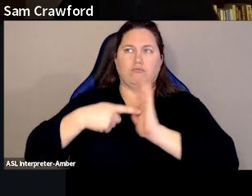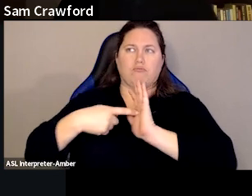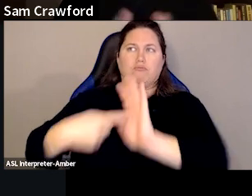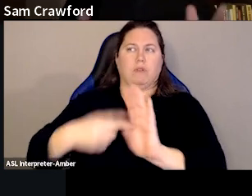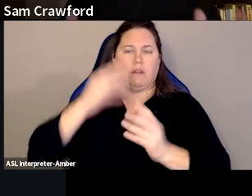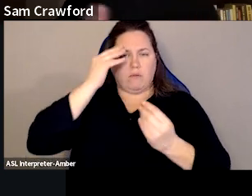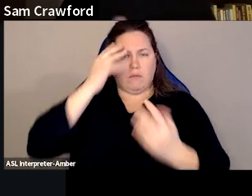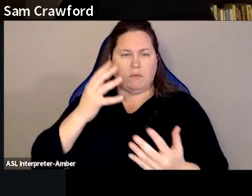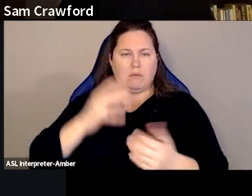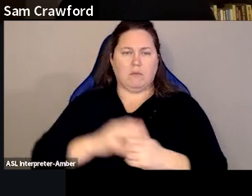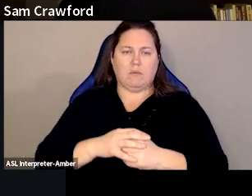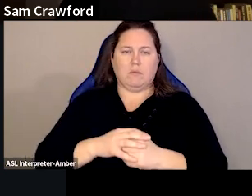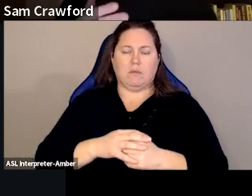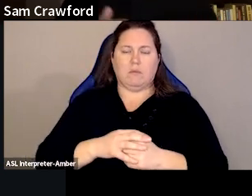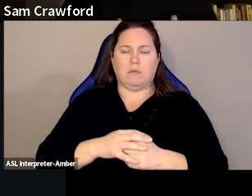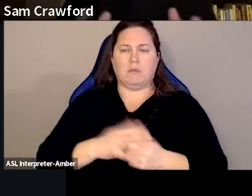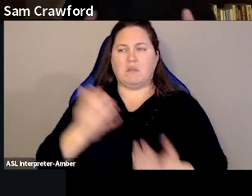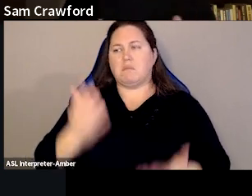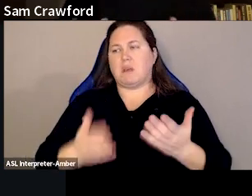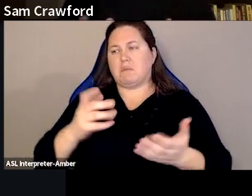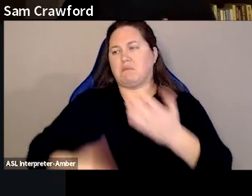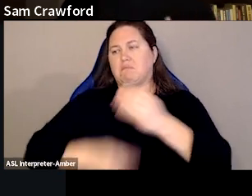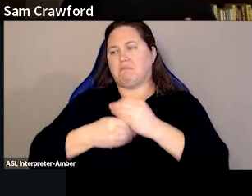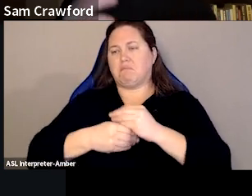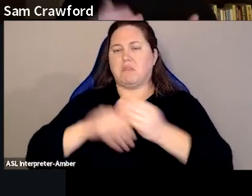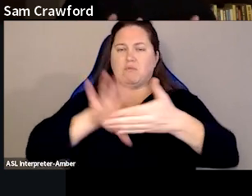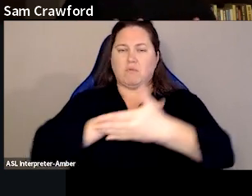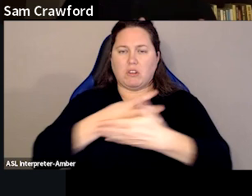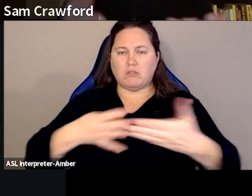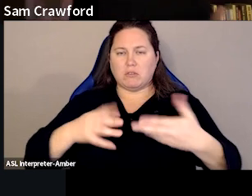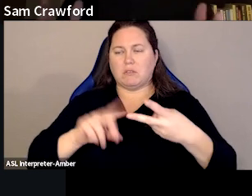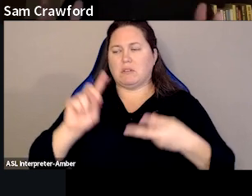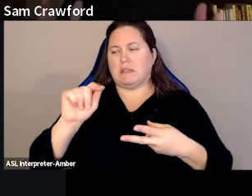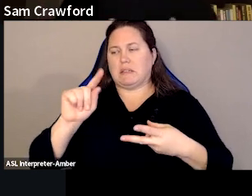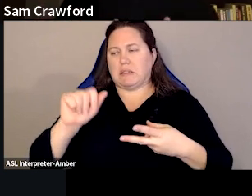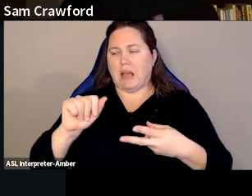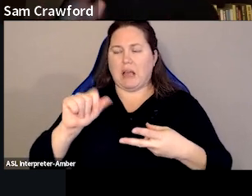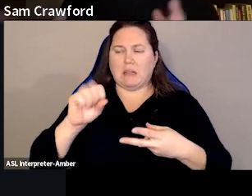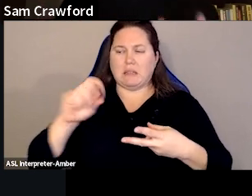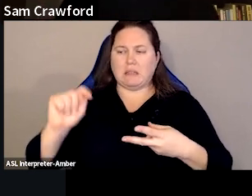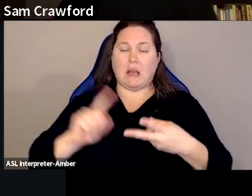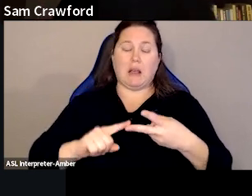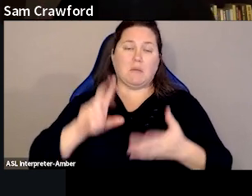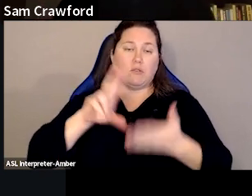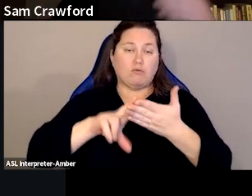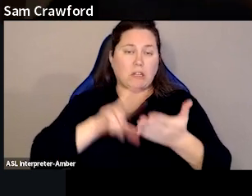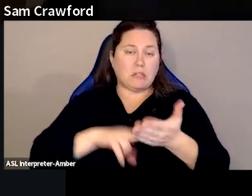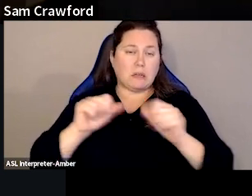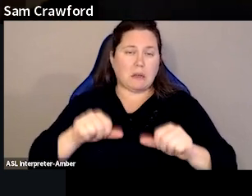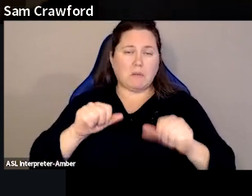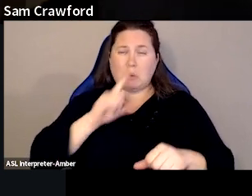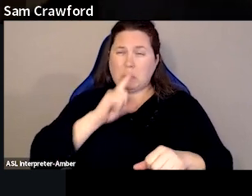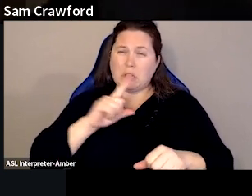need to host, let's say, some spreadsheets, maybe some data sets, have event registration capability and some of the basic functions.